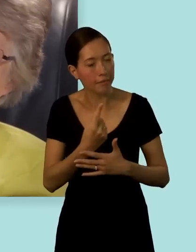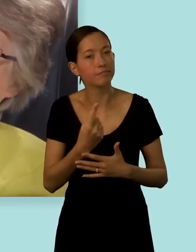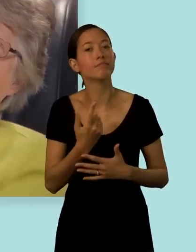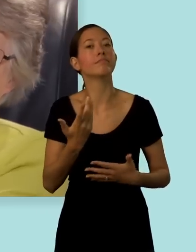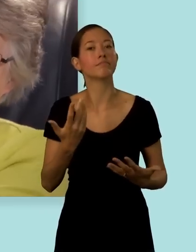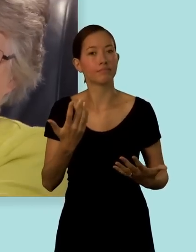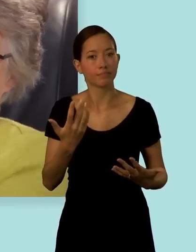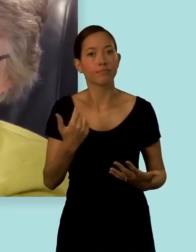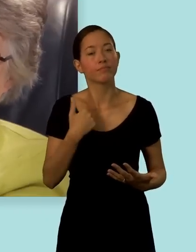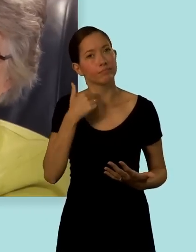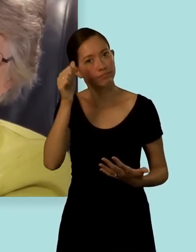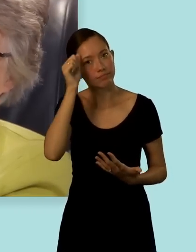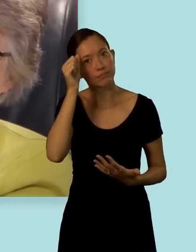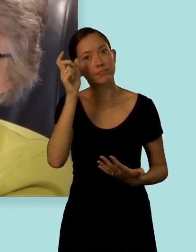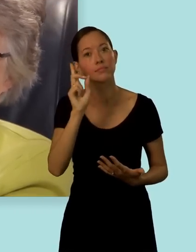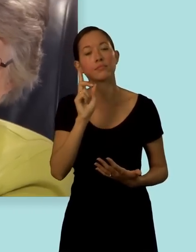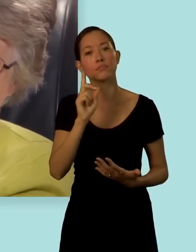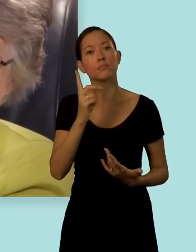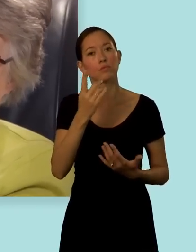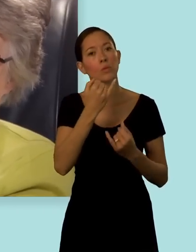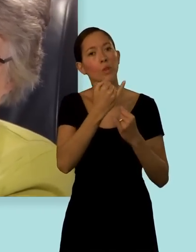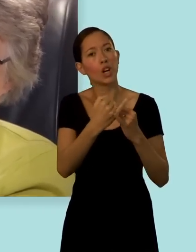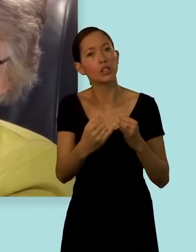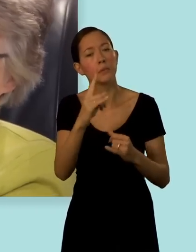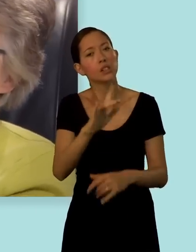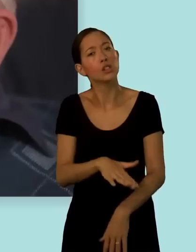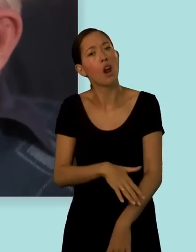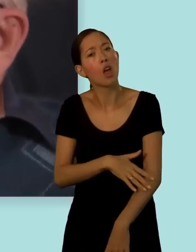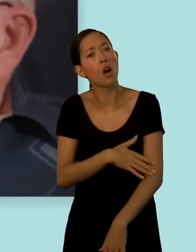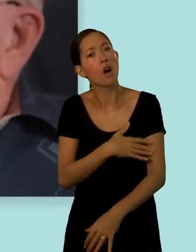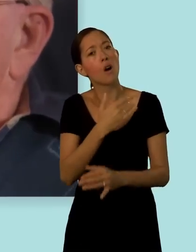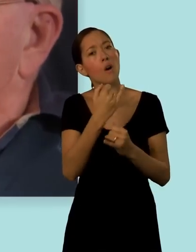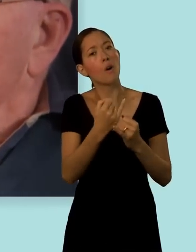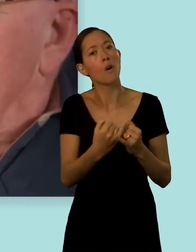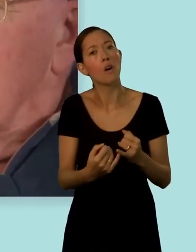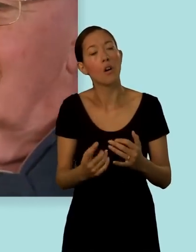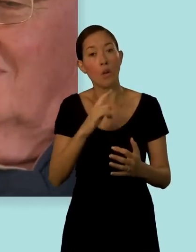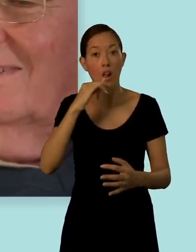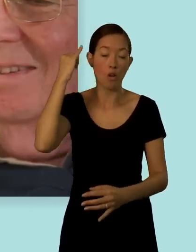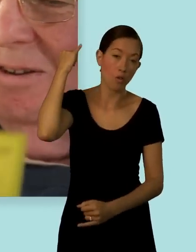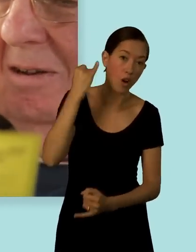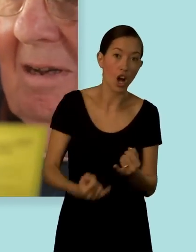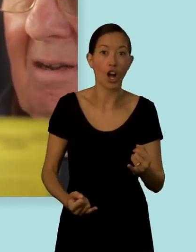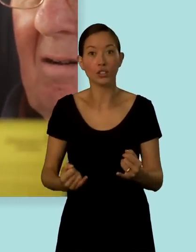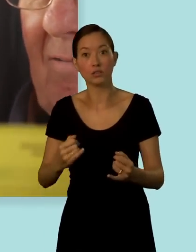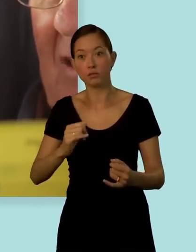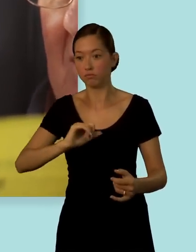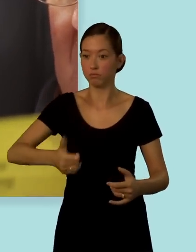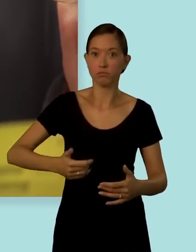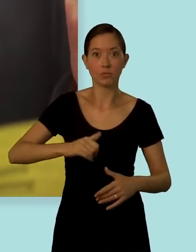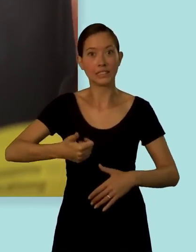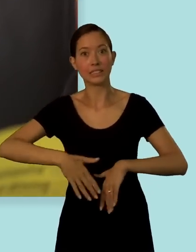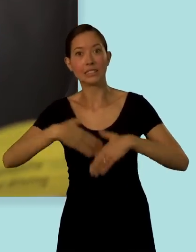I understand what's happening. I understand why things happen. I understand that it's a progressive but